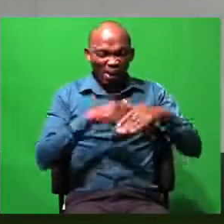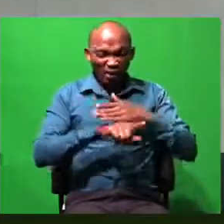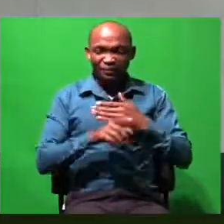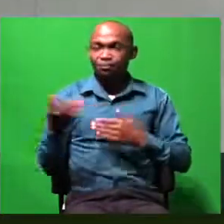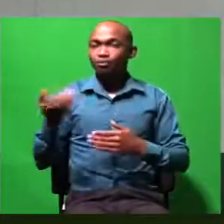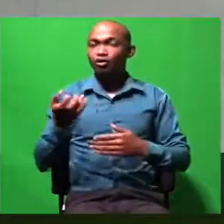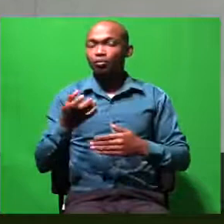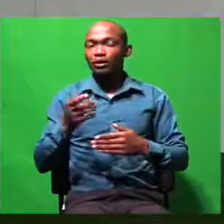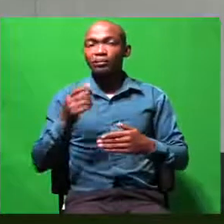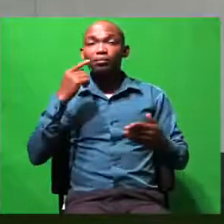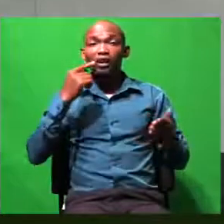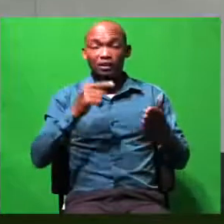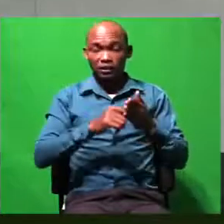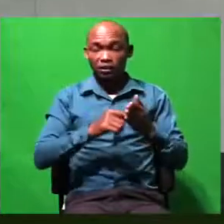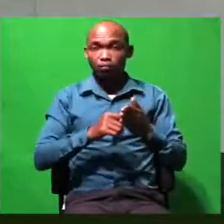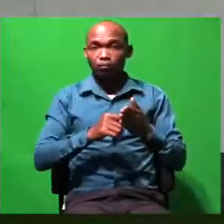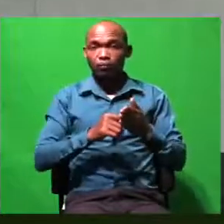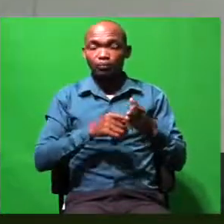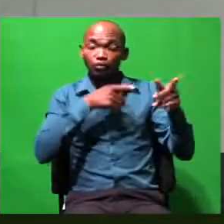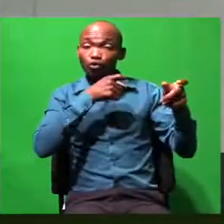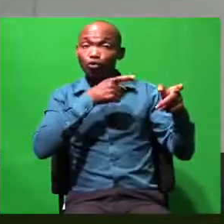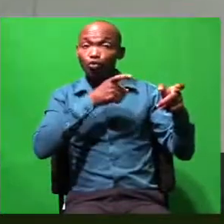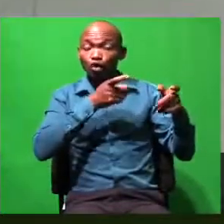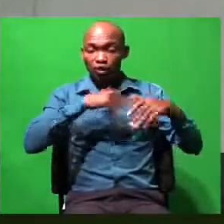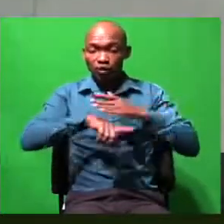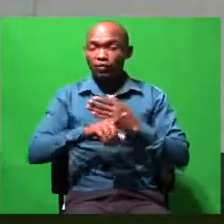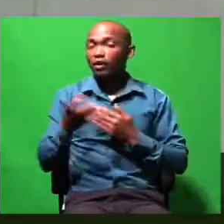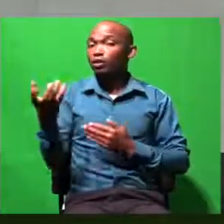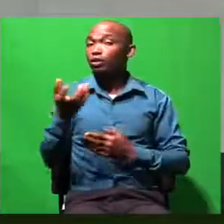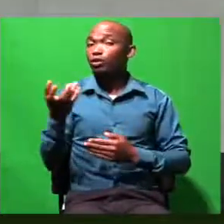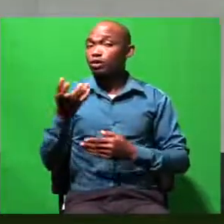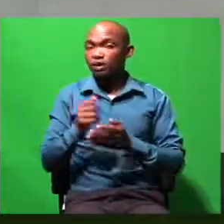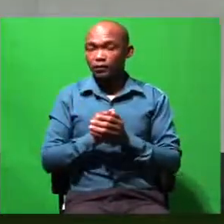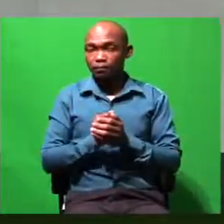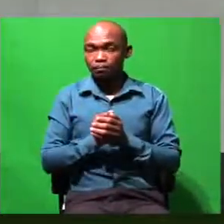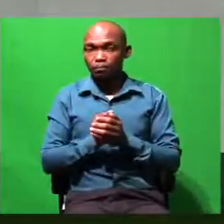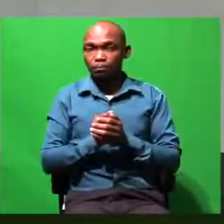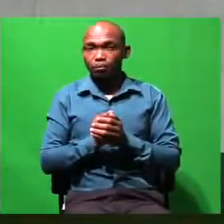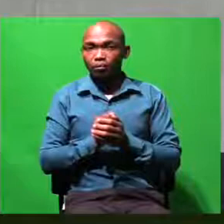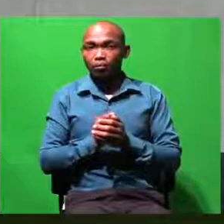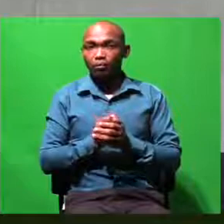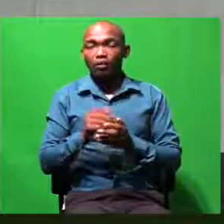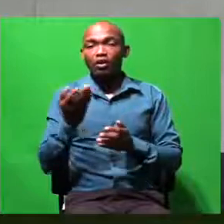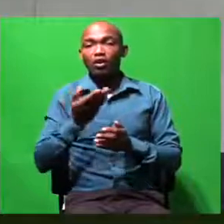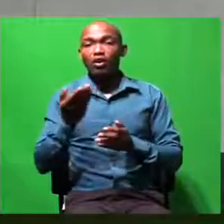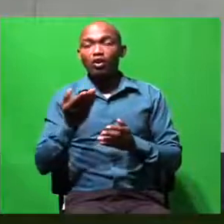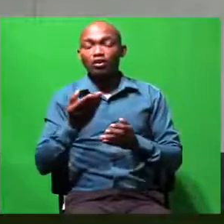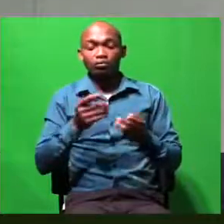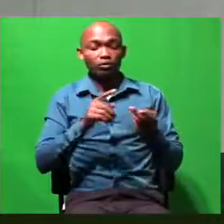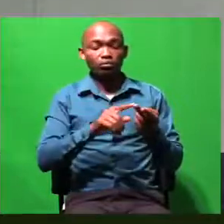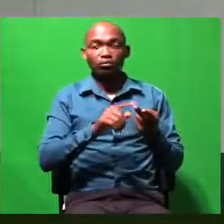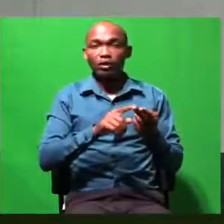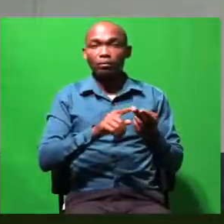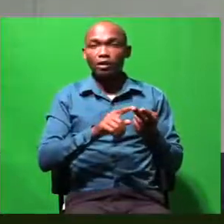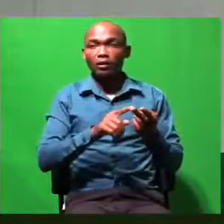war, example, war in the communities, or maybe like